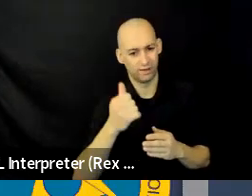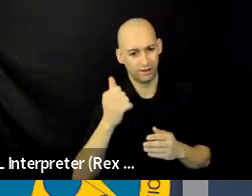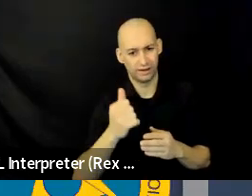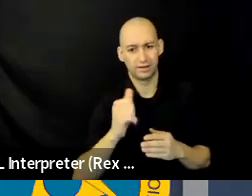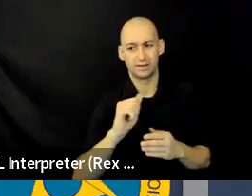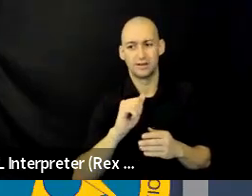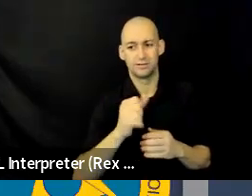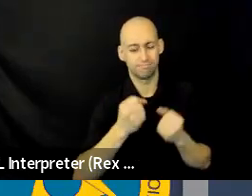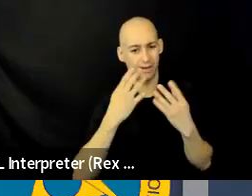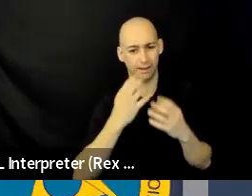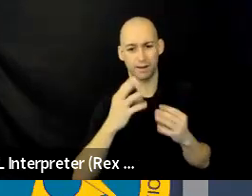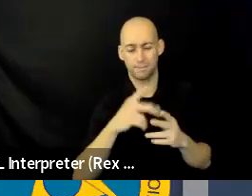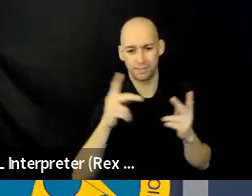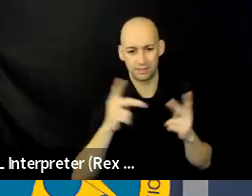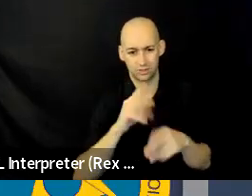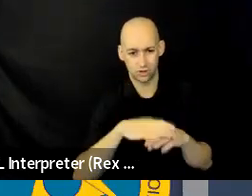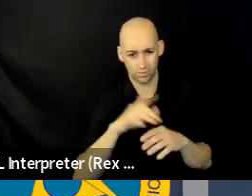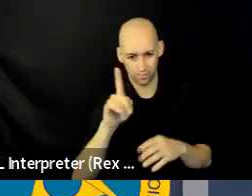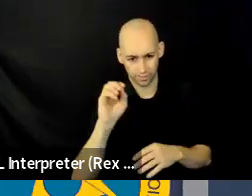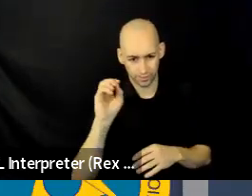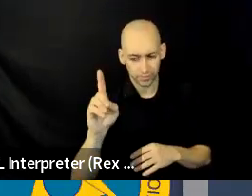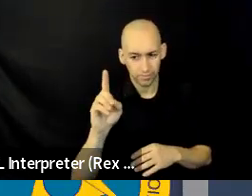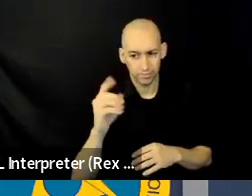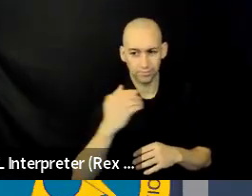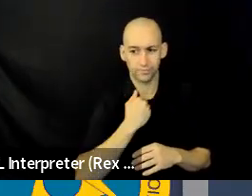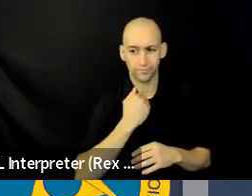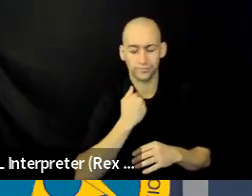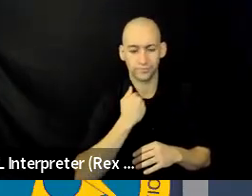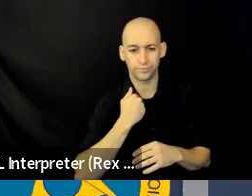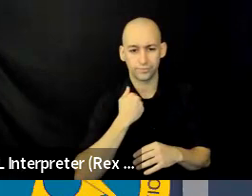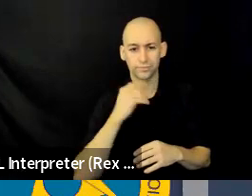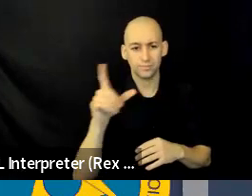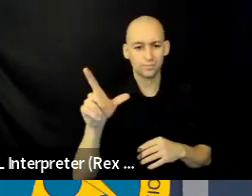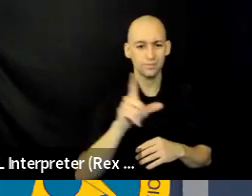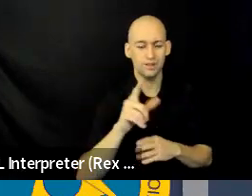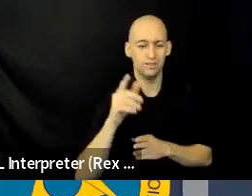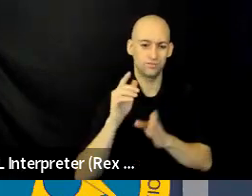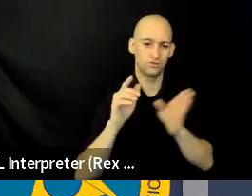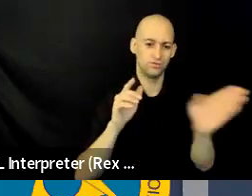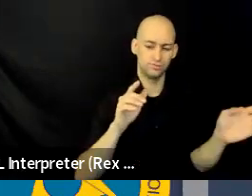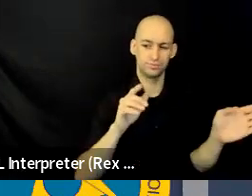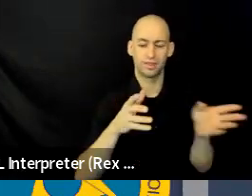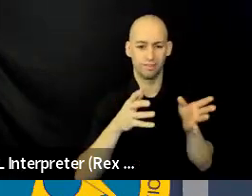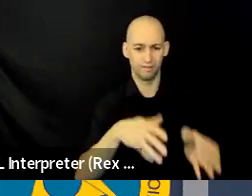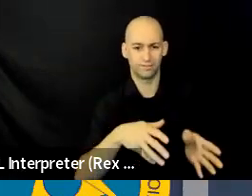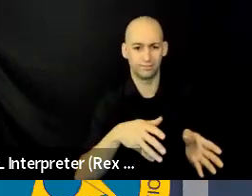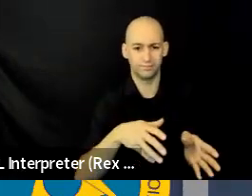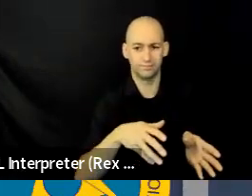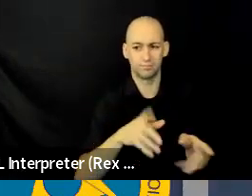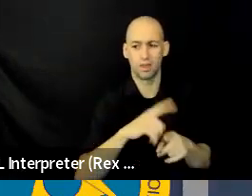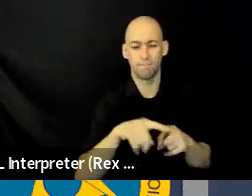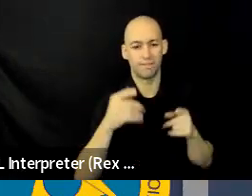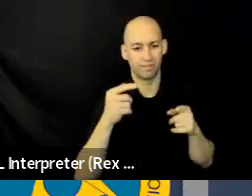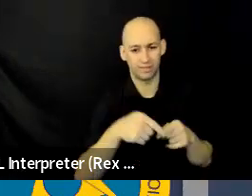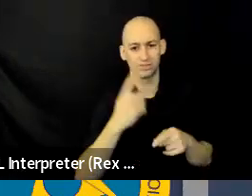lot of locations up and down 101 that have left turn channelization that remains. This one, the